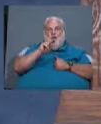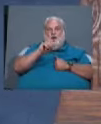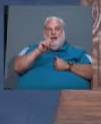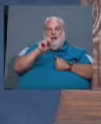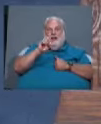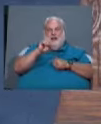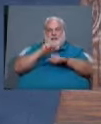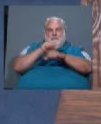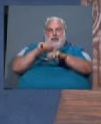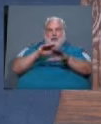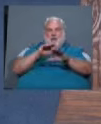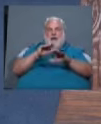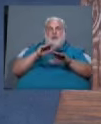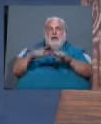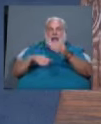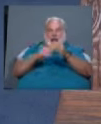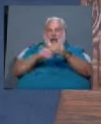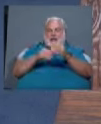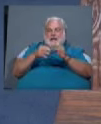my neighbor said.